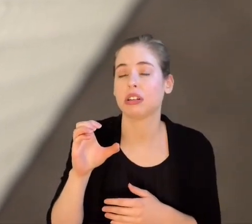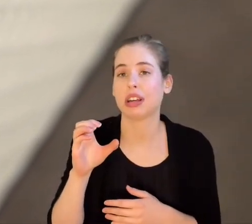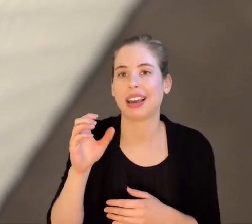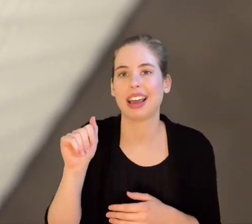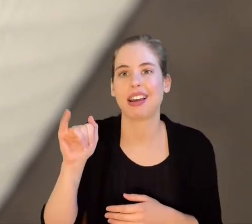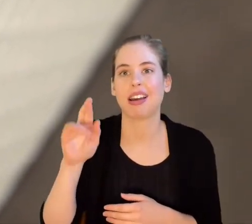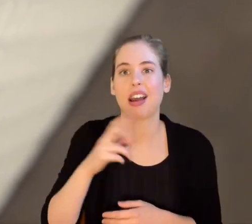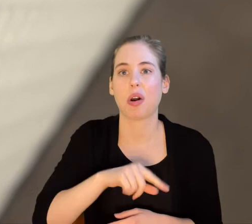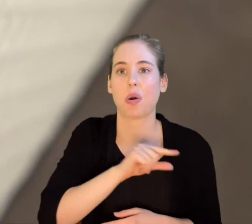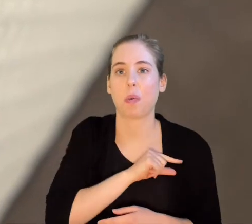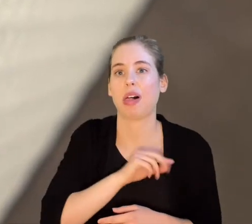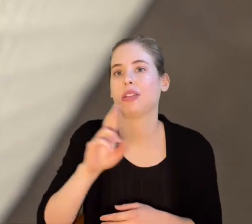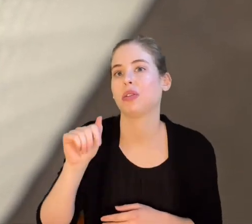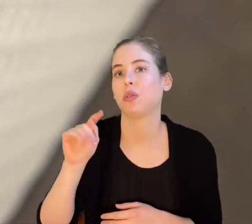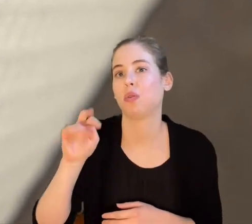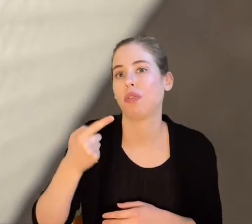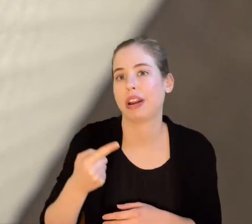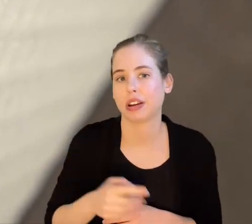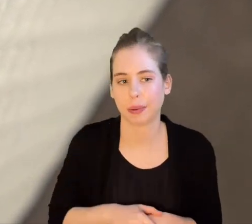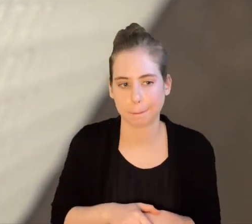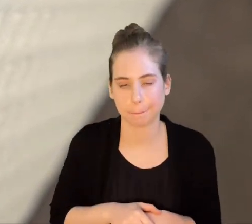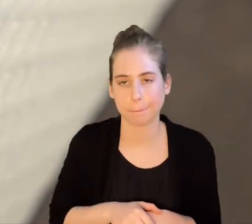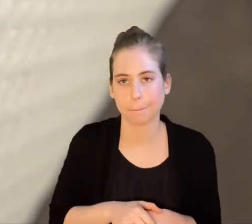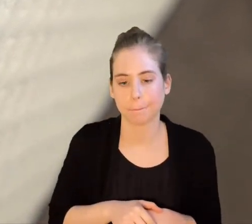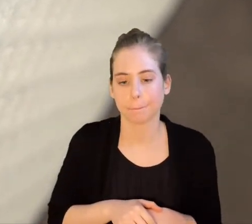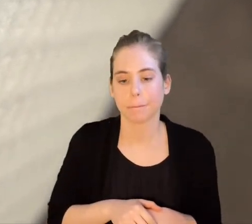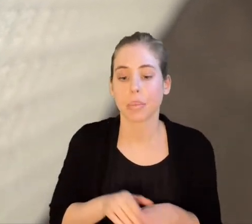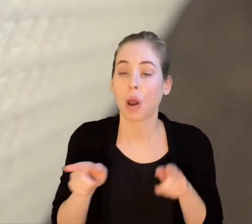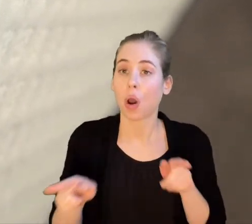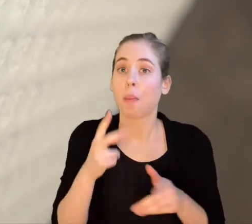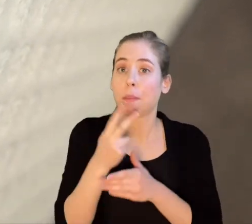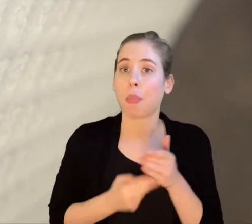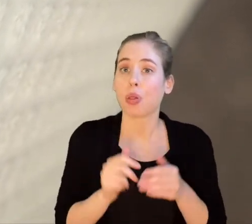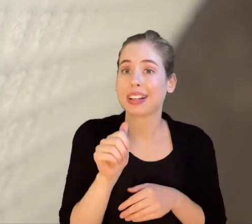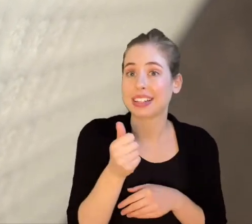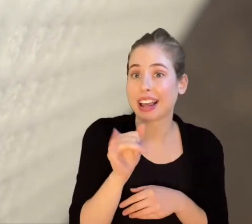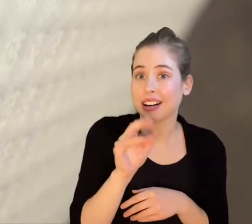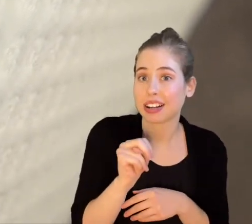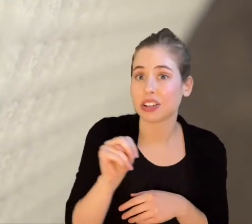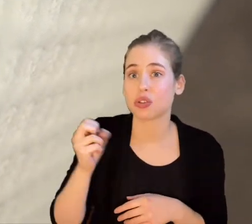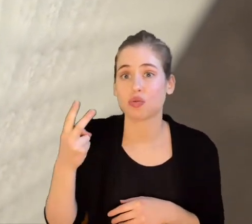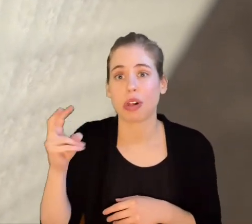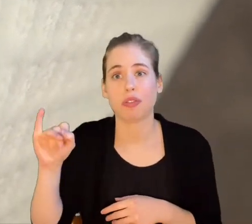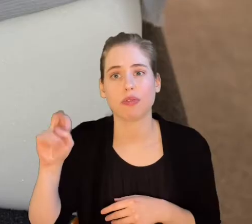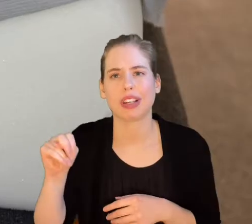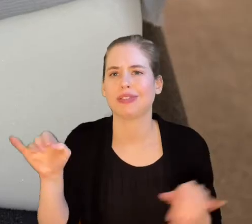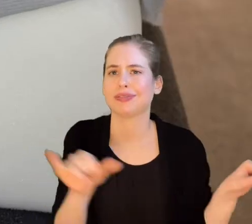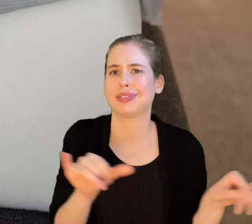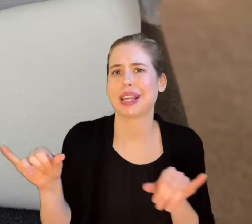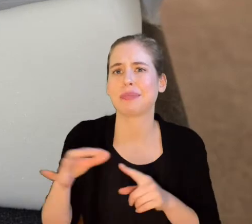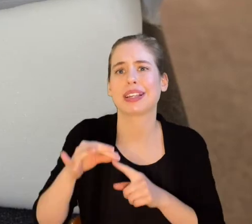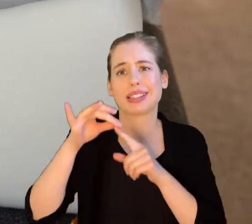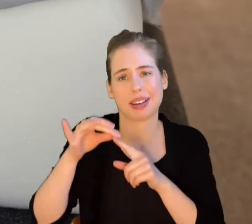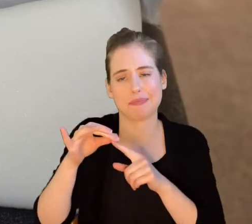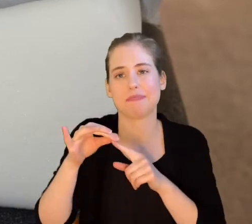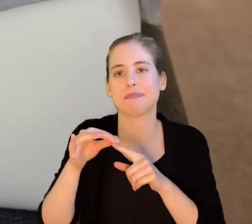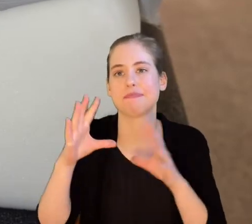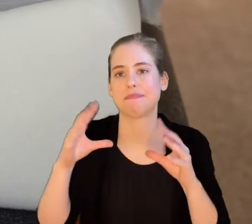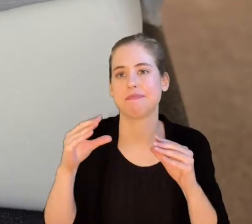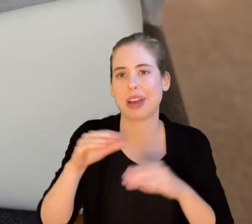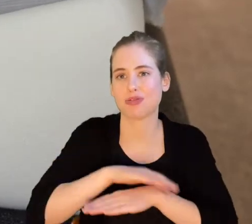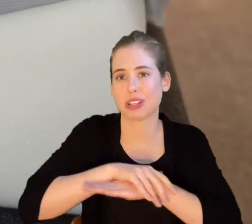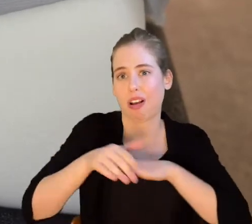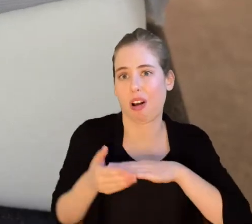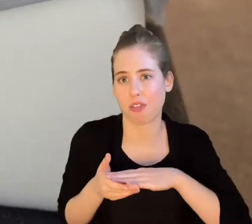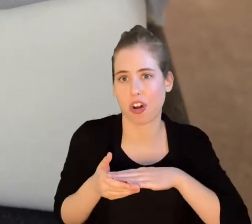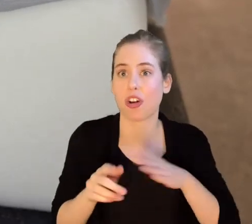edition 10-inch are identical, except for the mattress cover. The original mattress cover is a